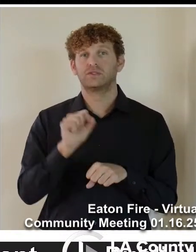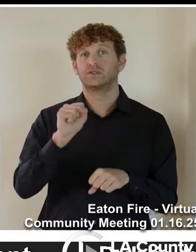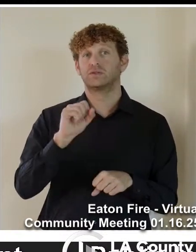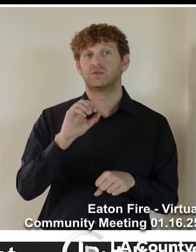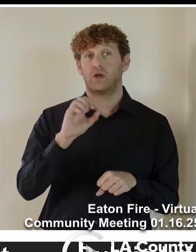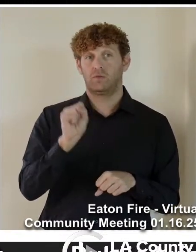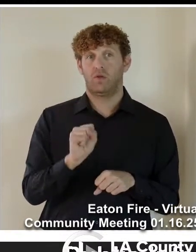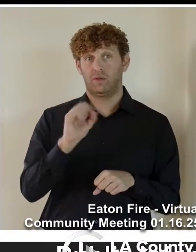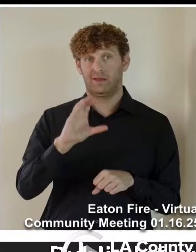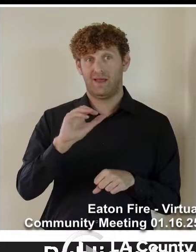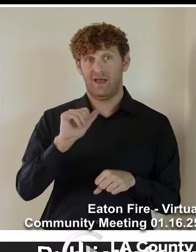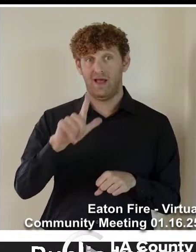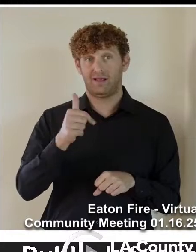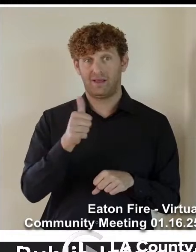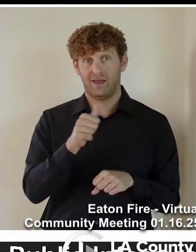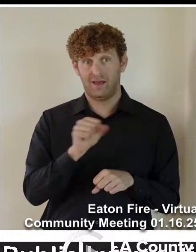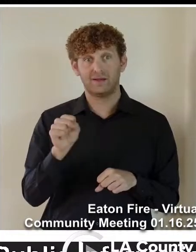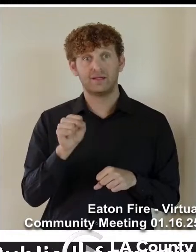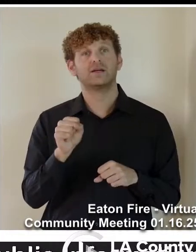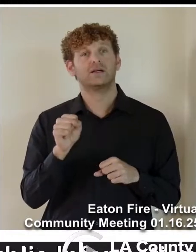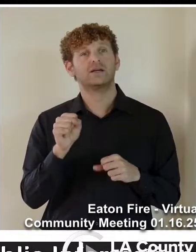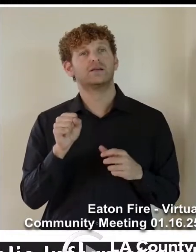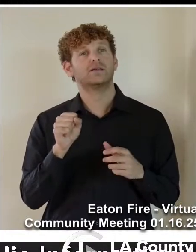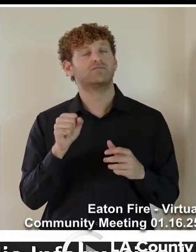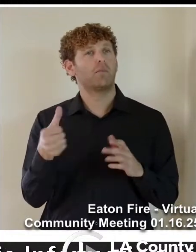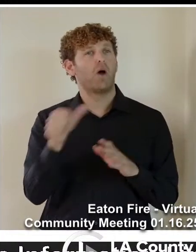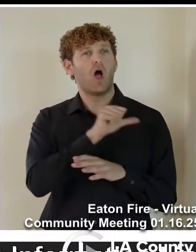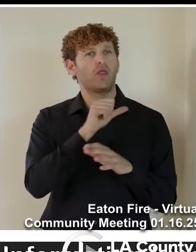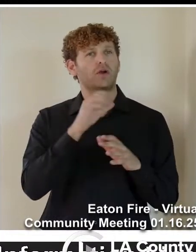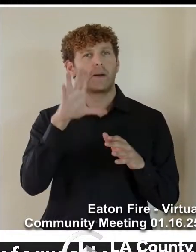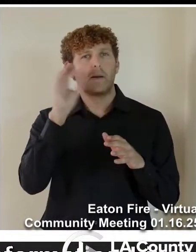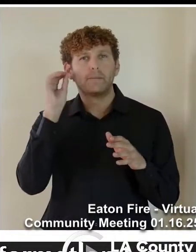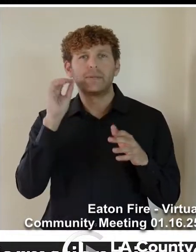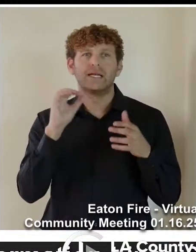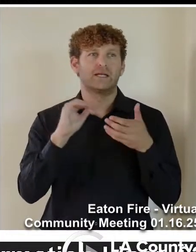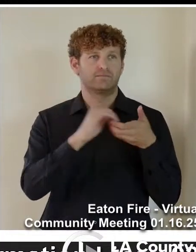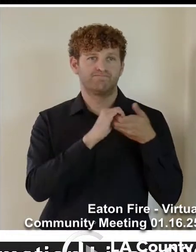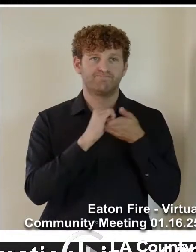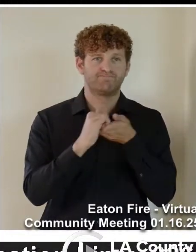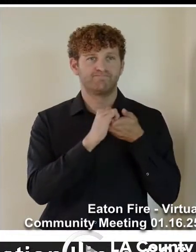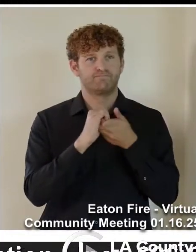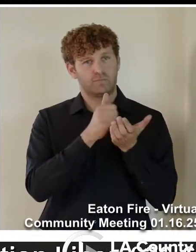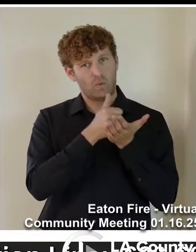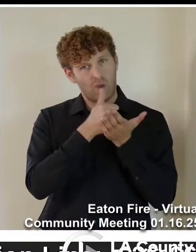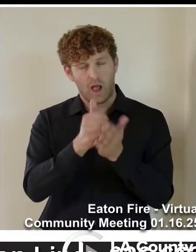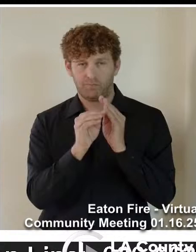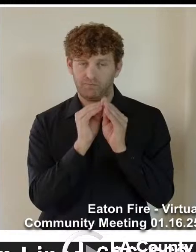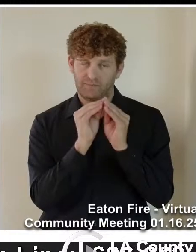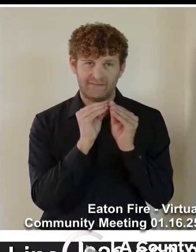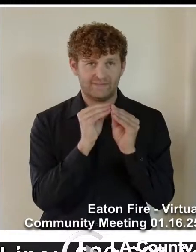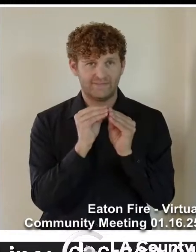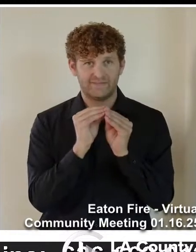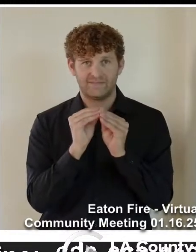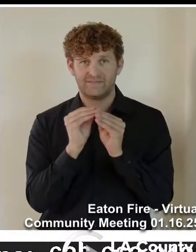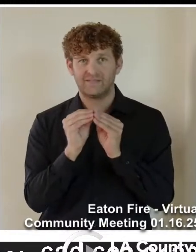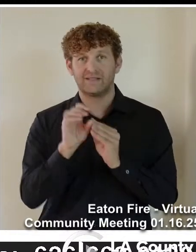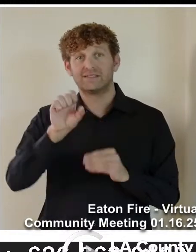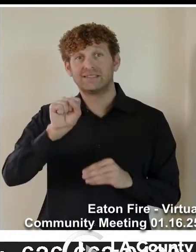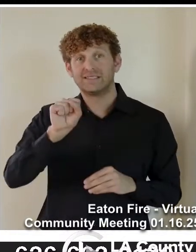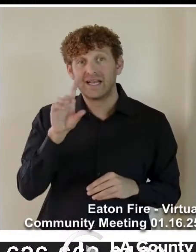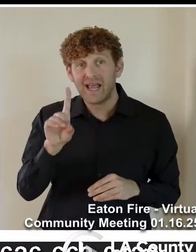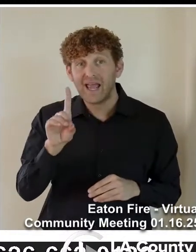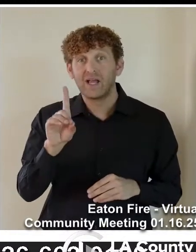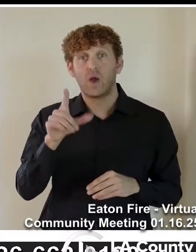from contractors and mutual aid partners, Pacific Gas and Electric, San Diego Gas and Electric, and